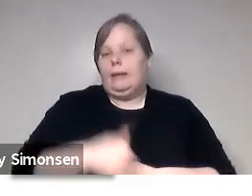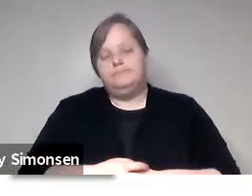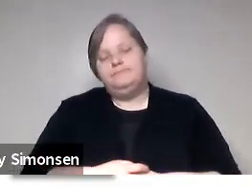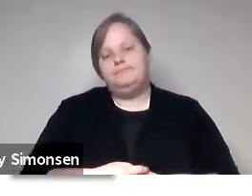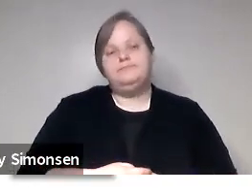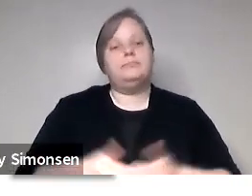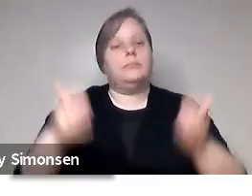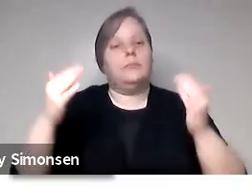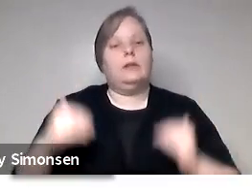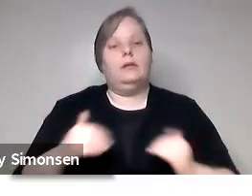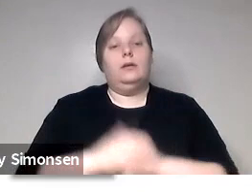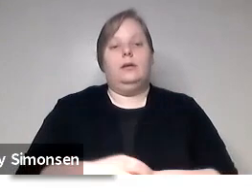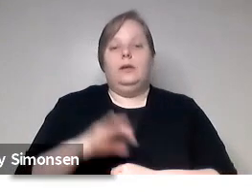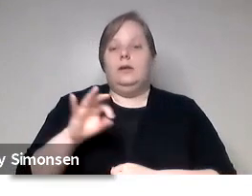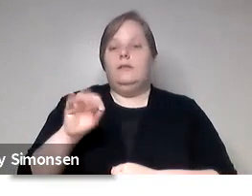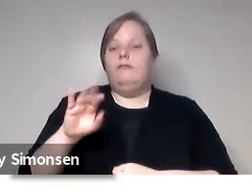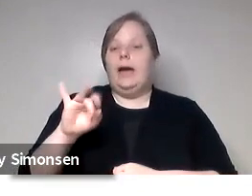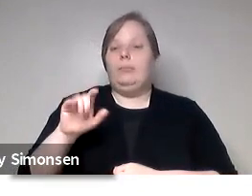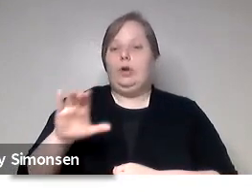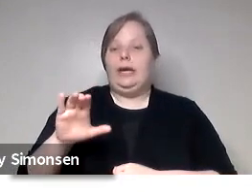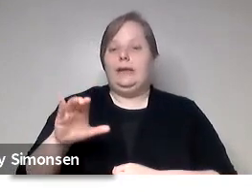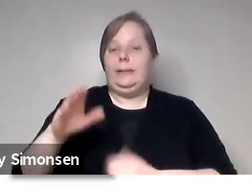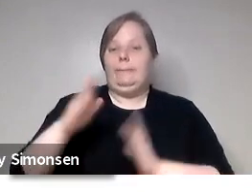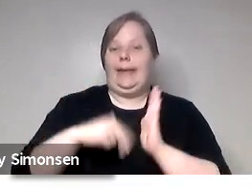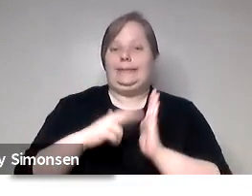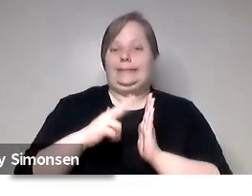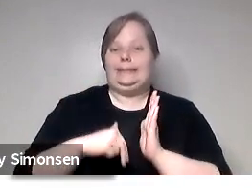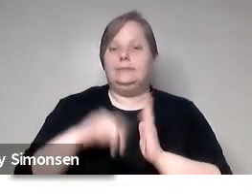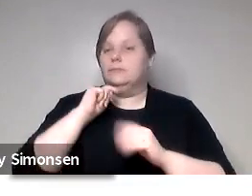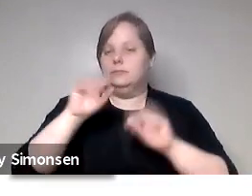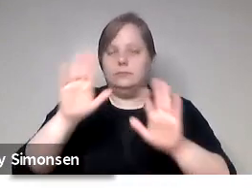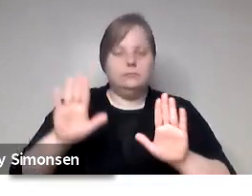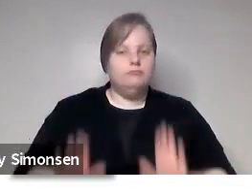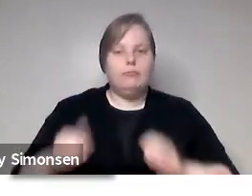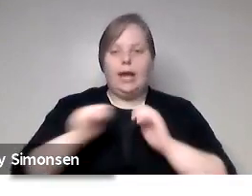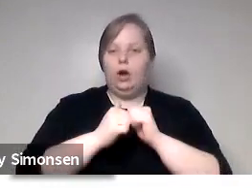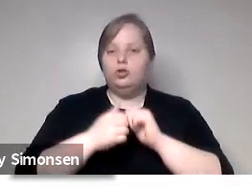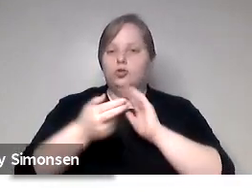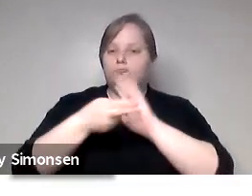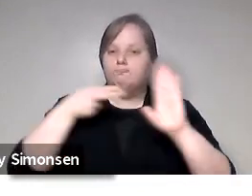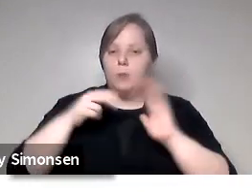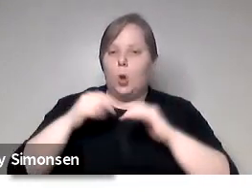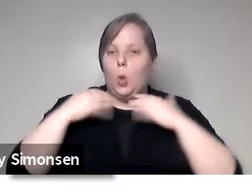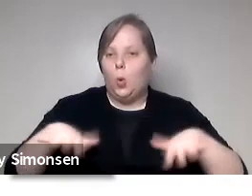Moving down, fabric paint. That is a great way to mark clothes. It's washable.